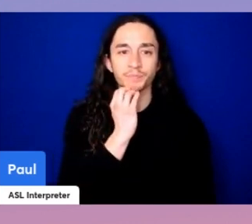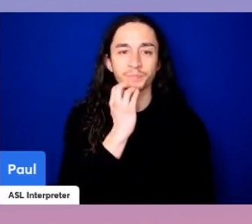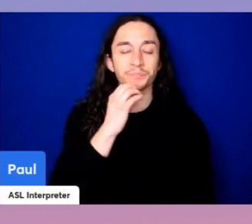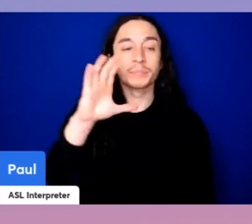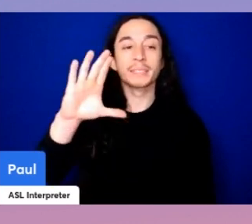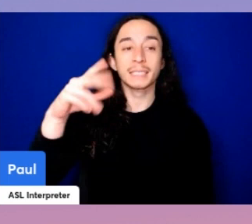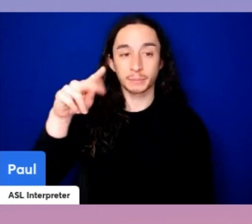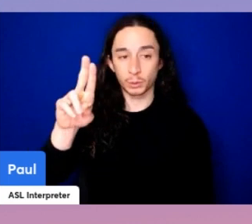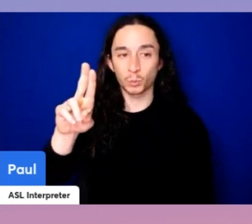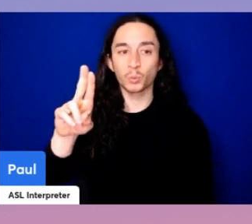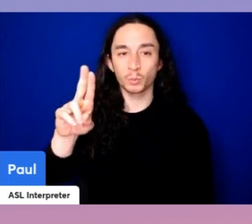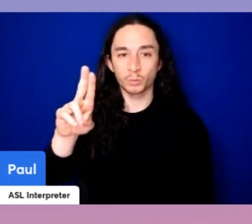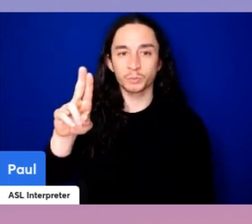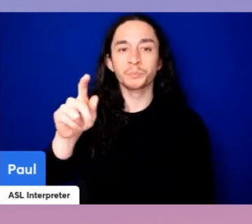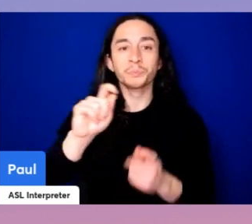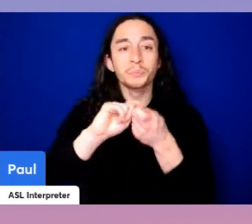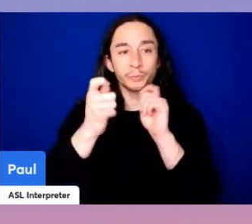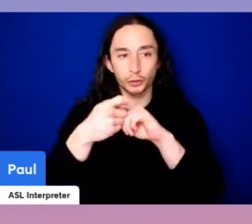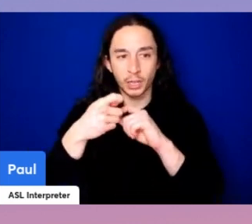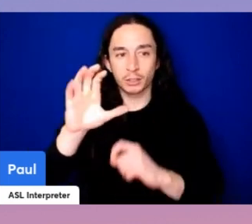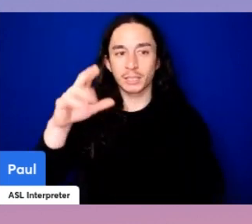CPU. So I will change the CPU.